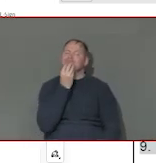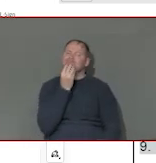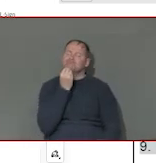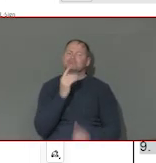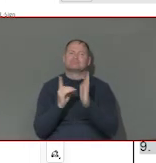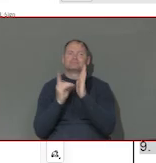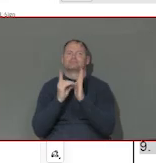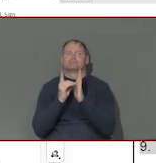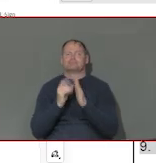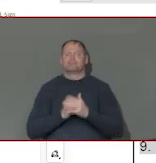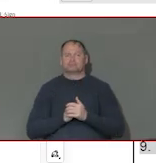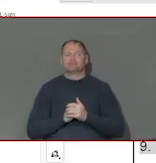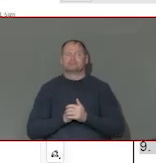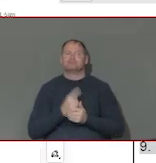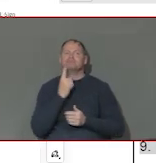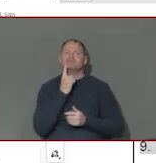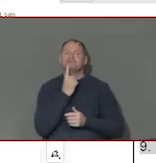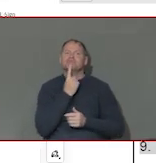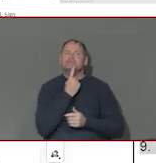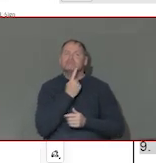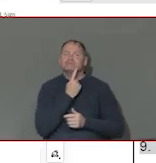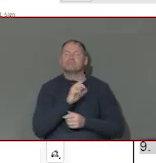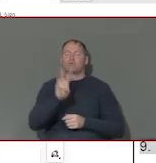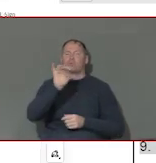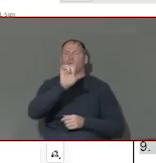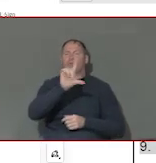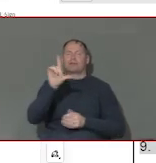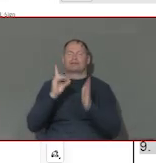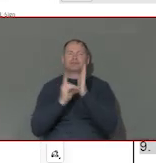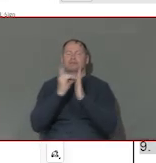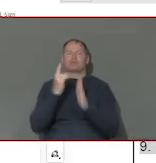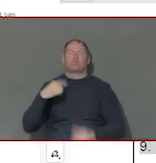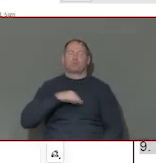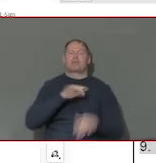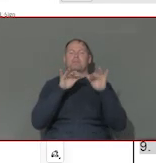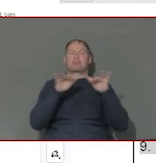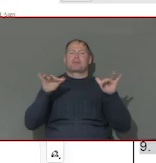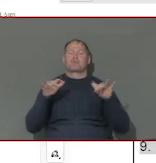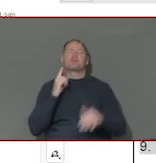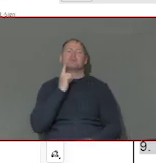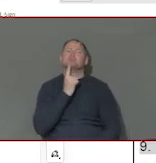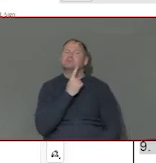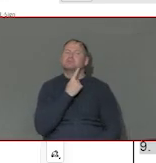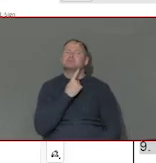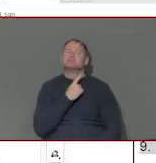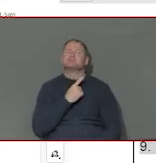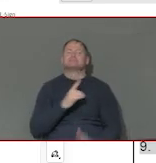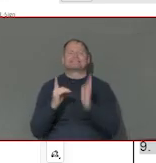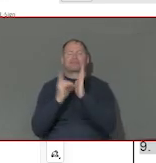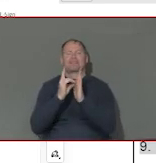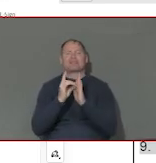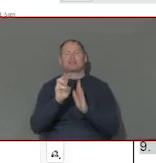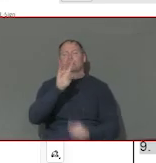the chin, we use the word well-developed. For us, our chin is well-developed, while for